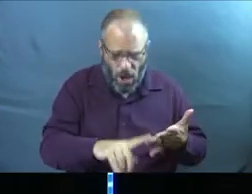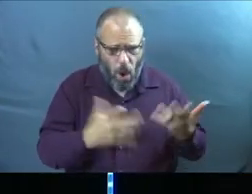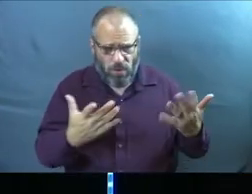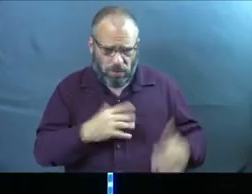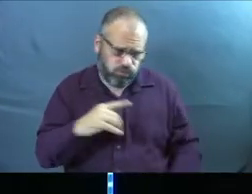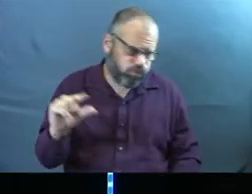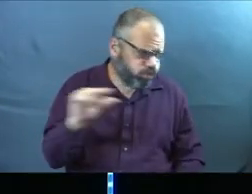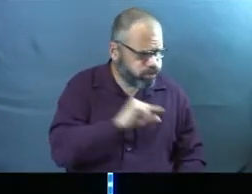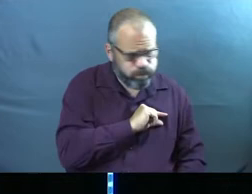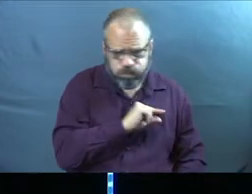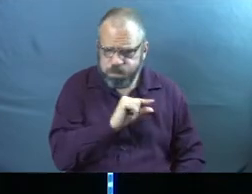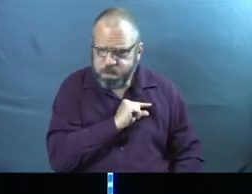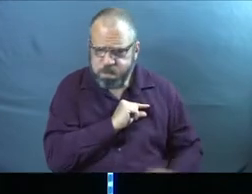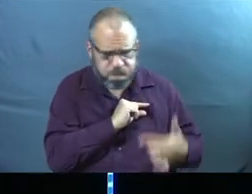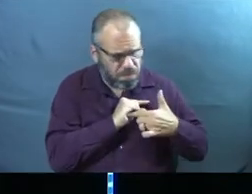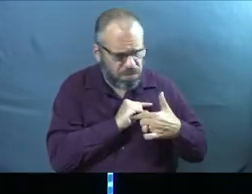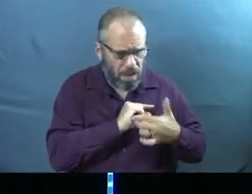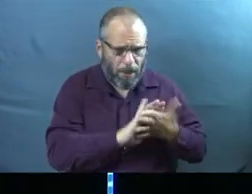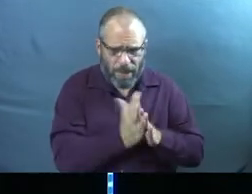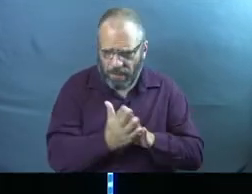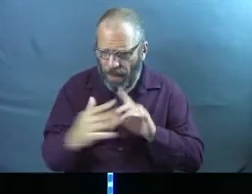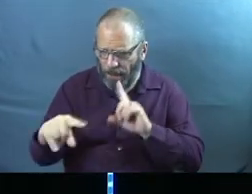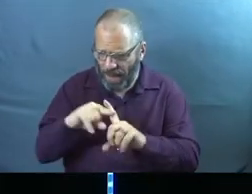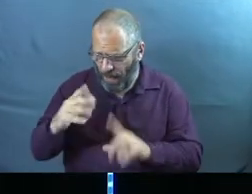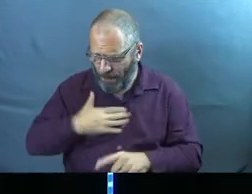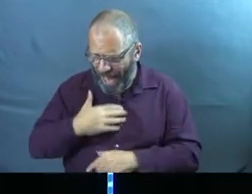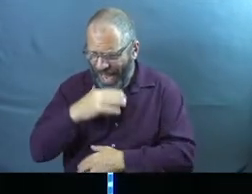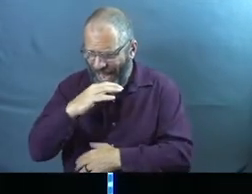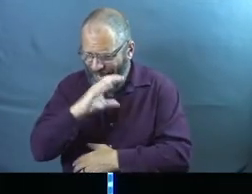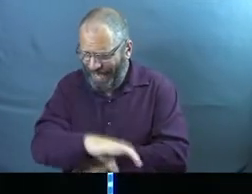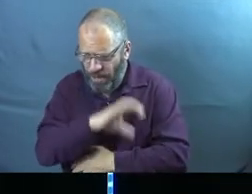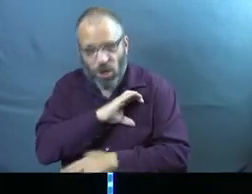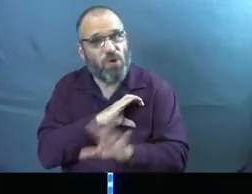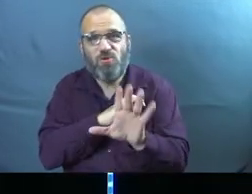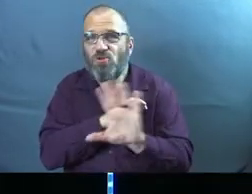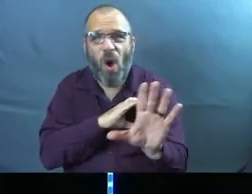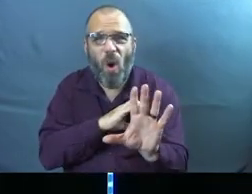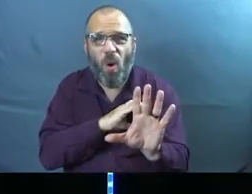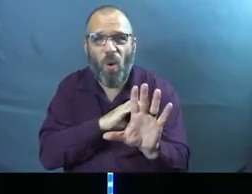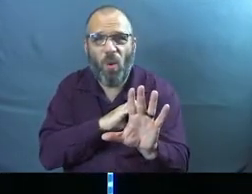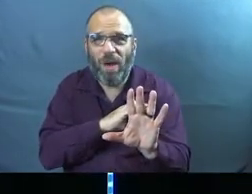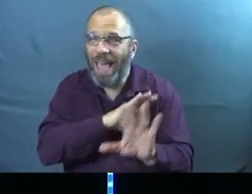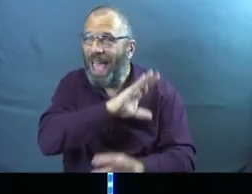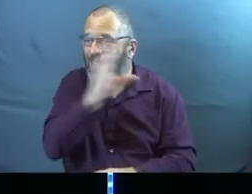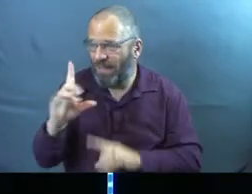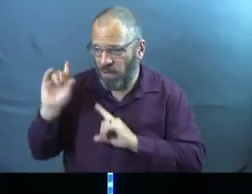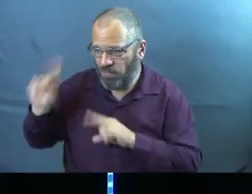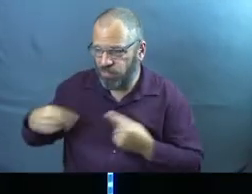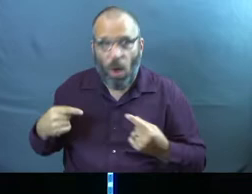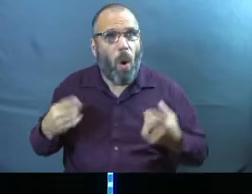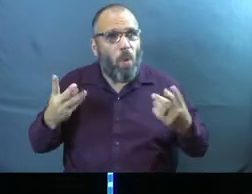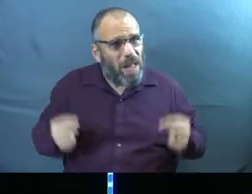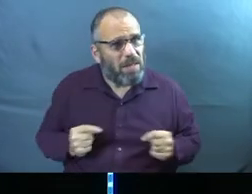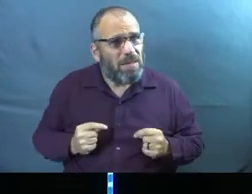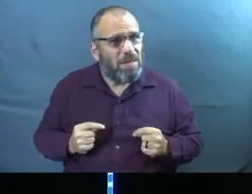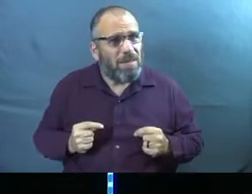extended guilt does something positive inside of our character. No, it doesn't. Never did. Oh!